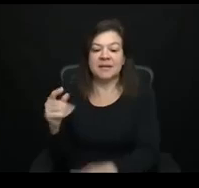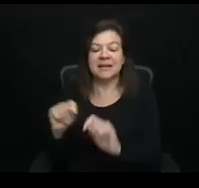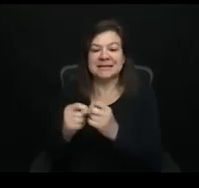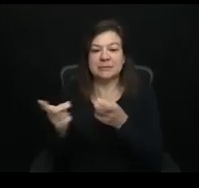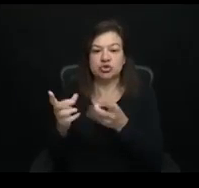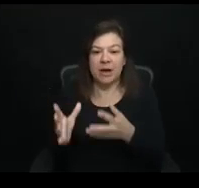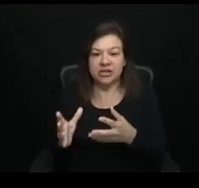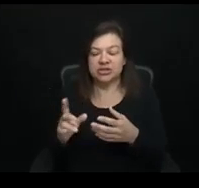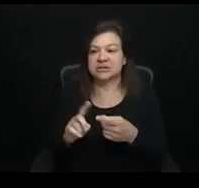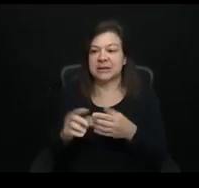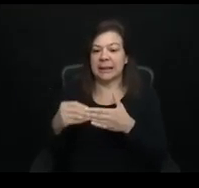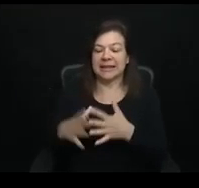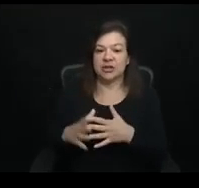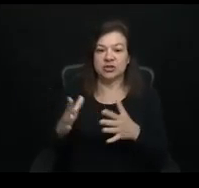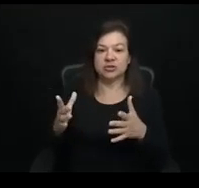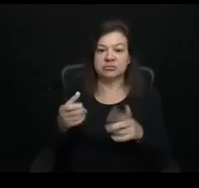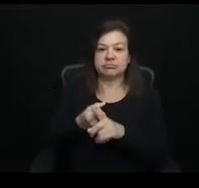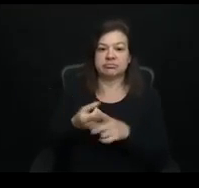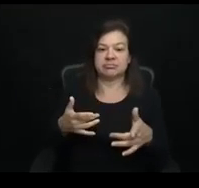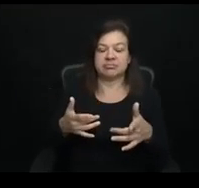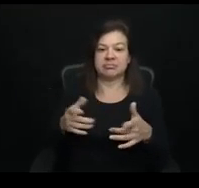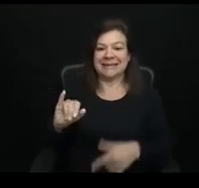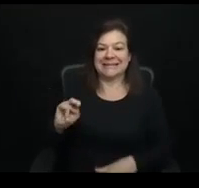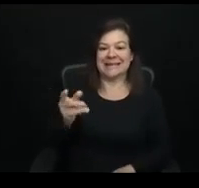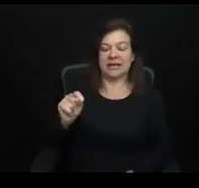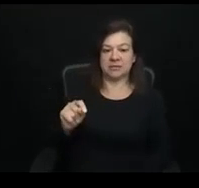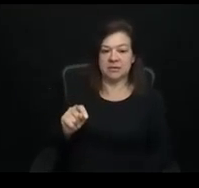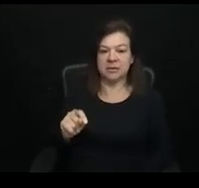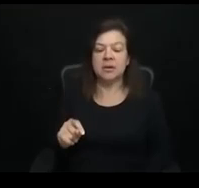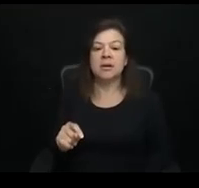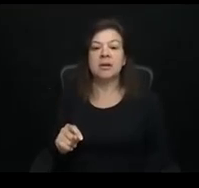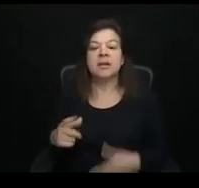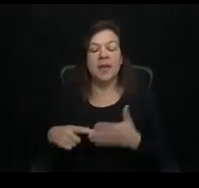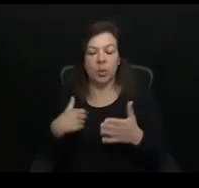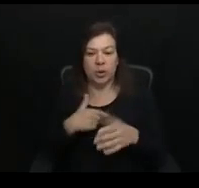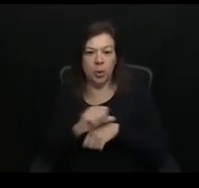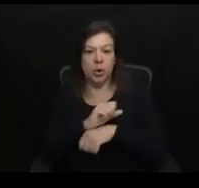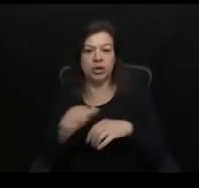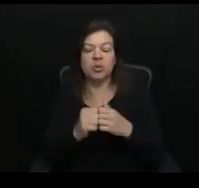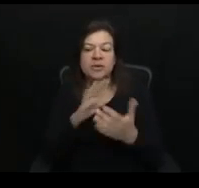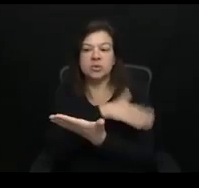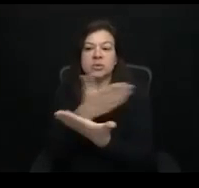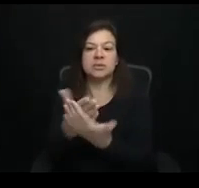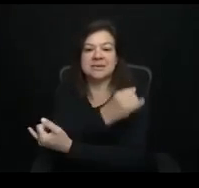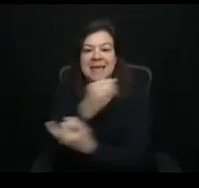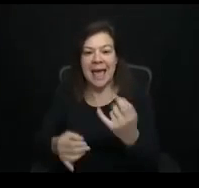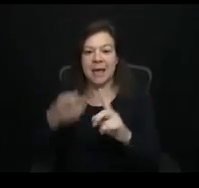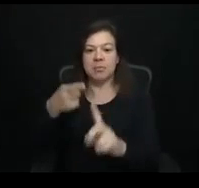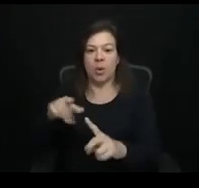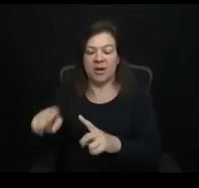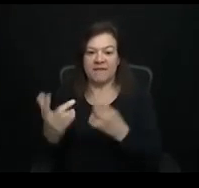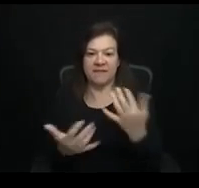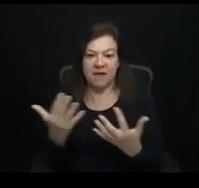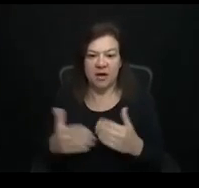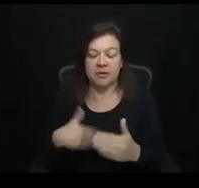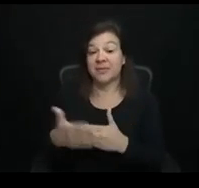We've been working with for the past week and a half to 2 weeks to get to the end point of this fire. The next day is what we